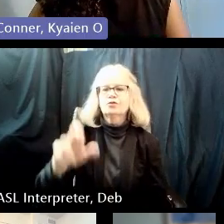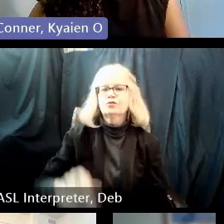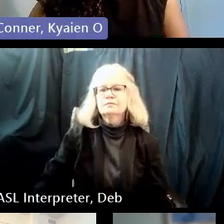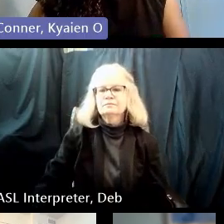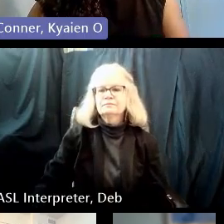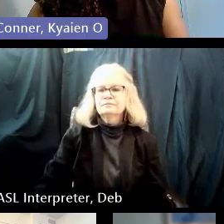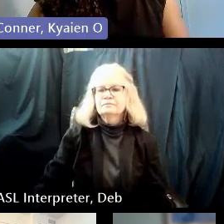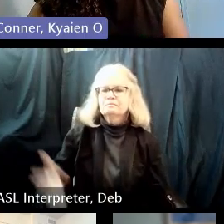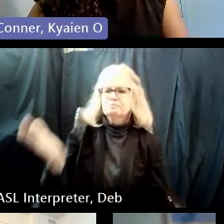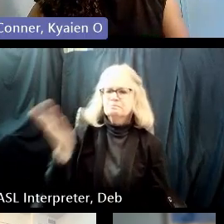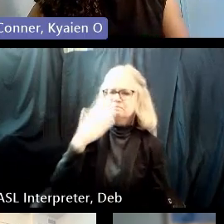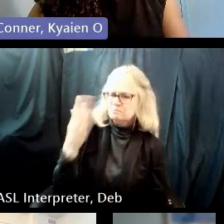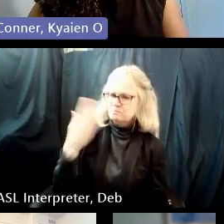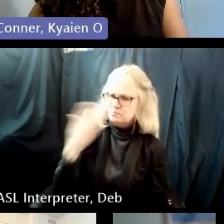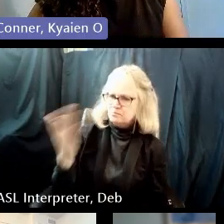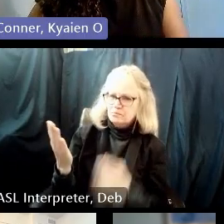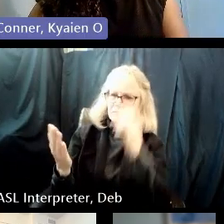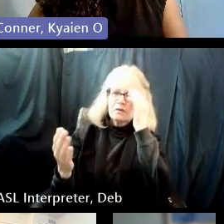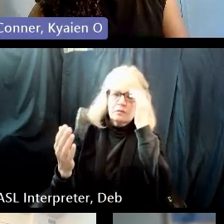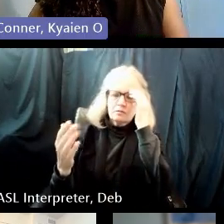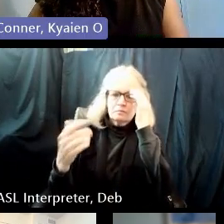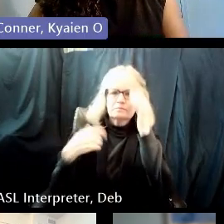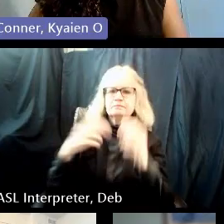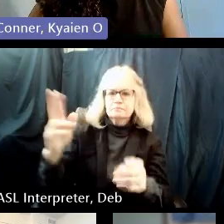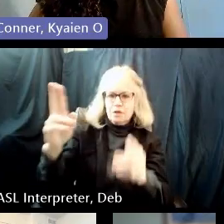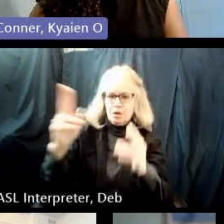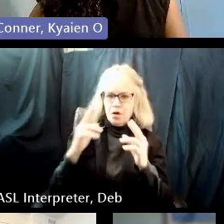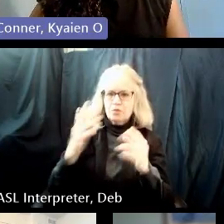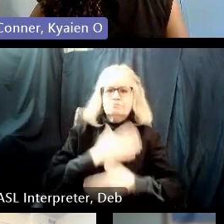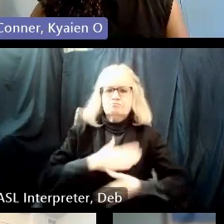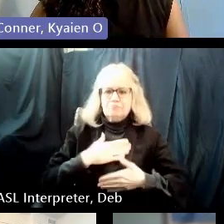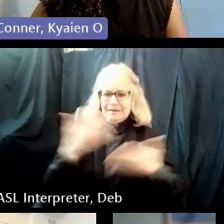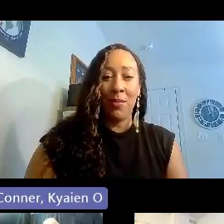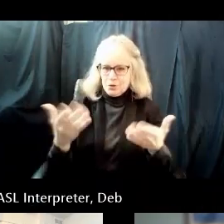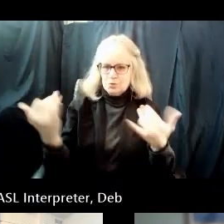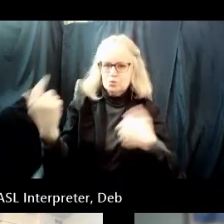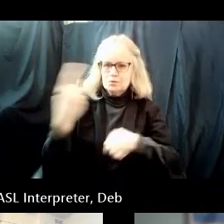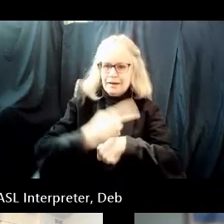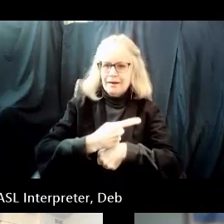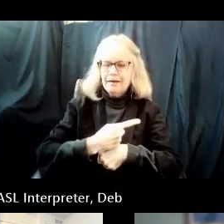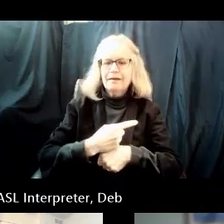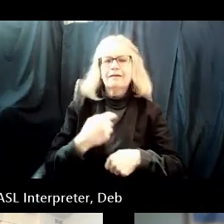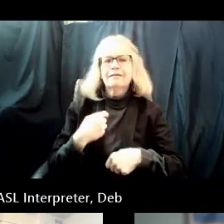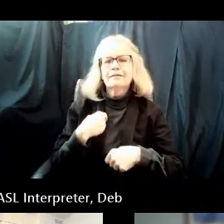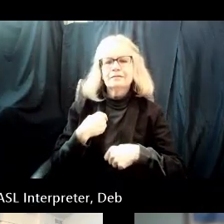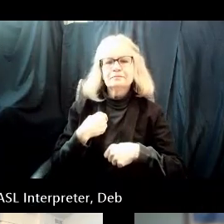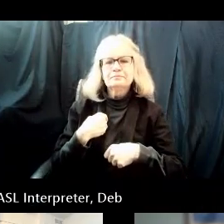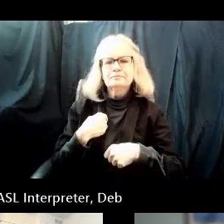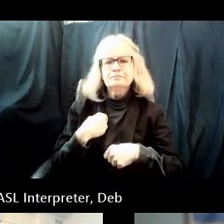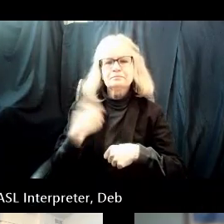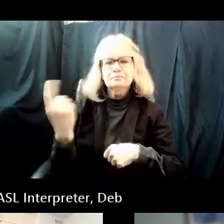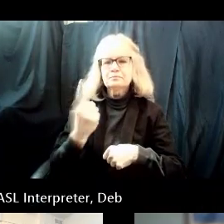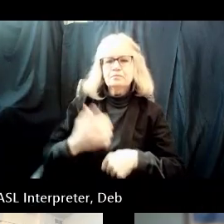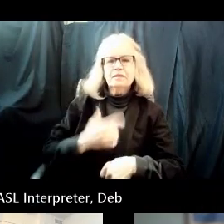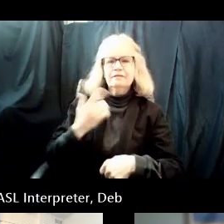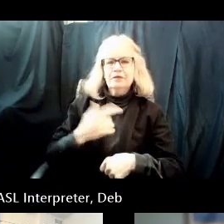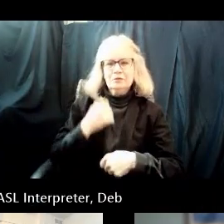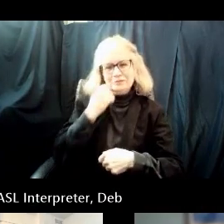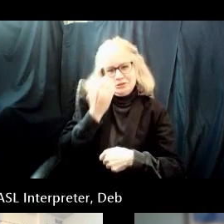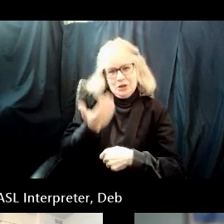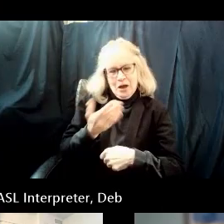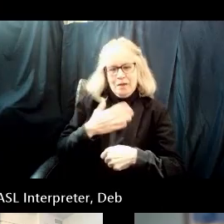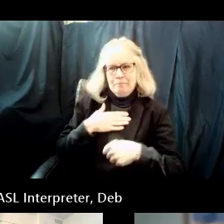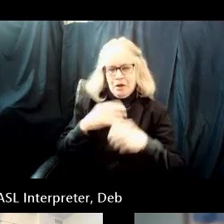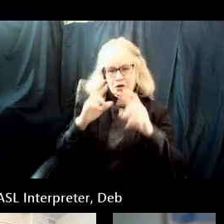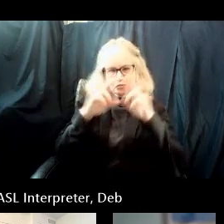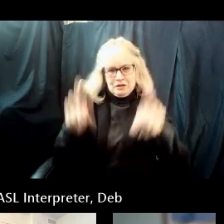Well, thank you all so much. I am honored and privileged to be here today. I always feel somewhat shy when my